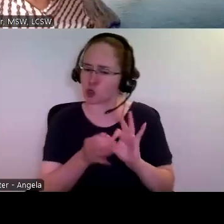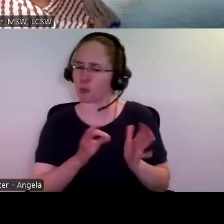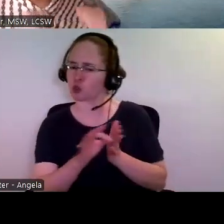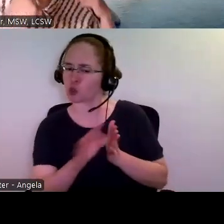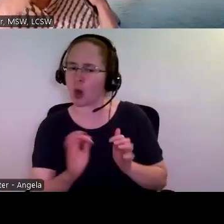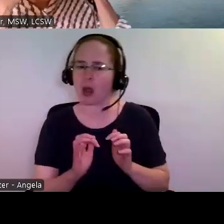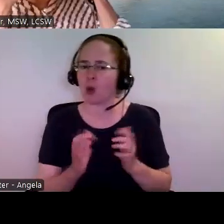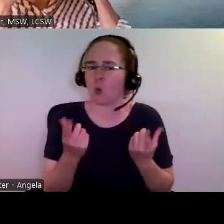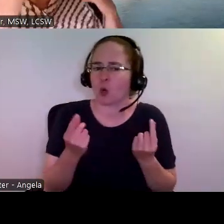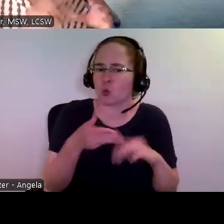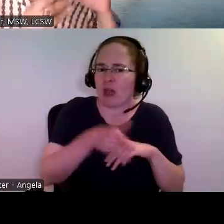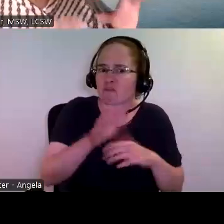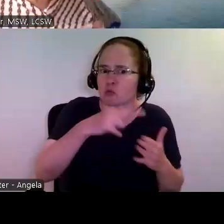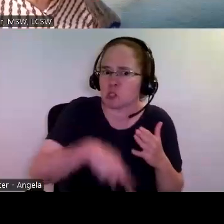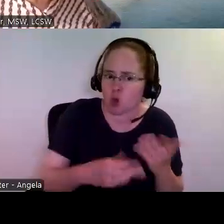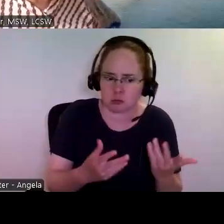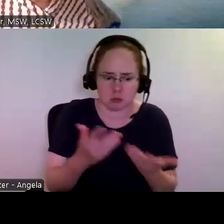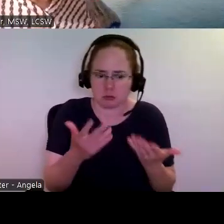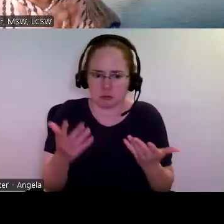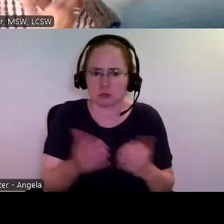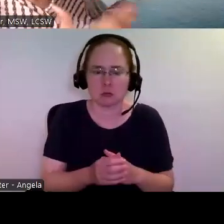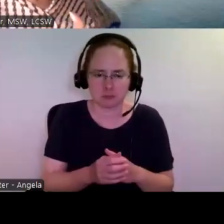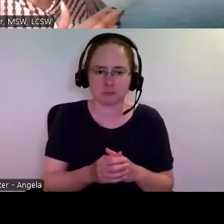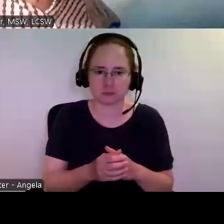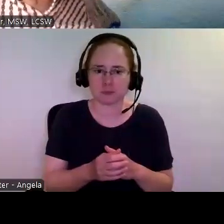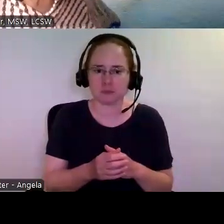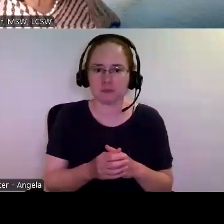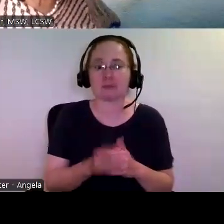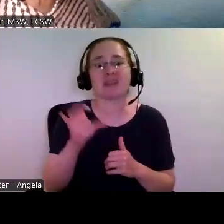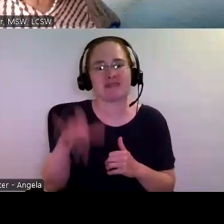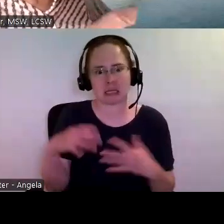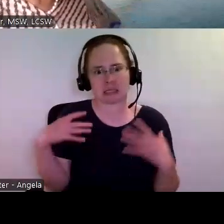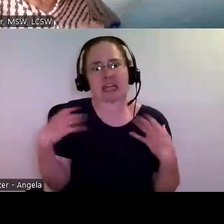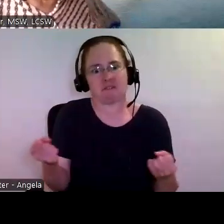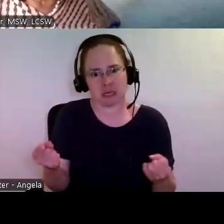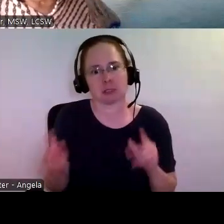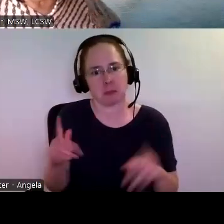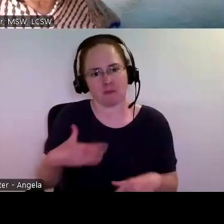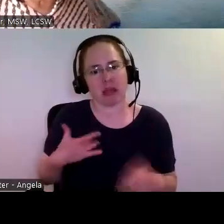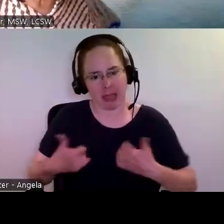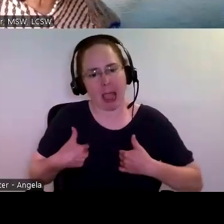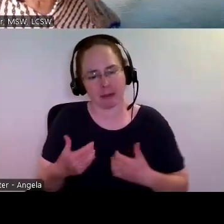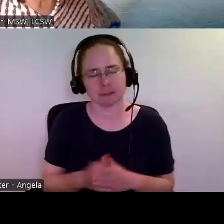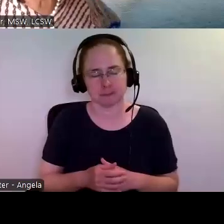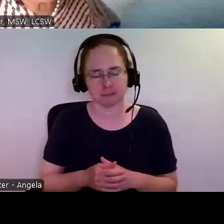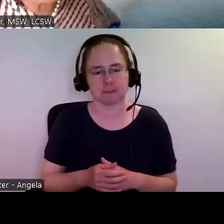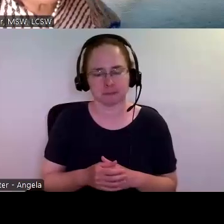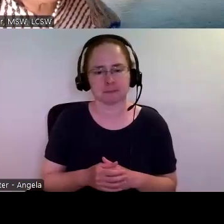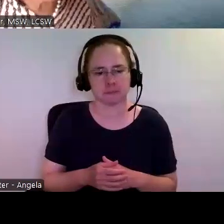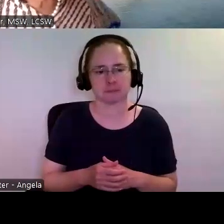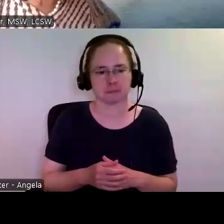that? Should you act on that score? And so that was the confidence here that we are reporting at